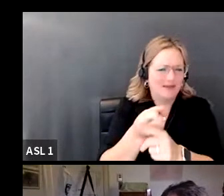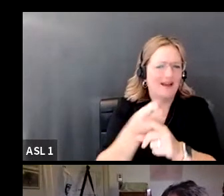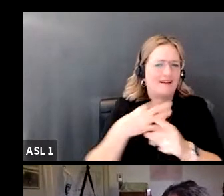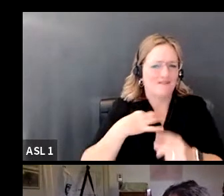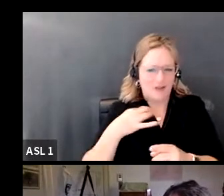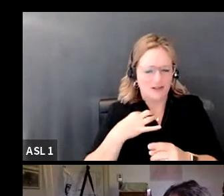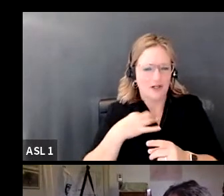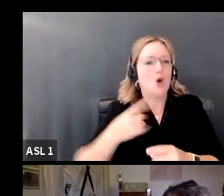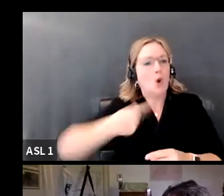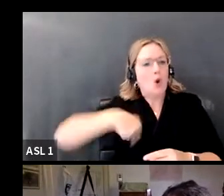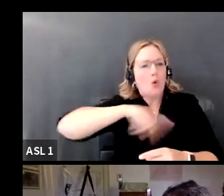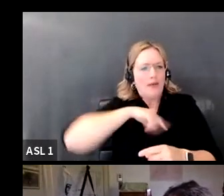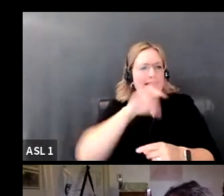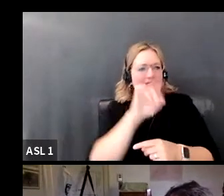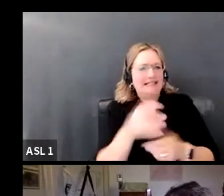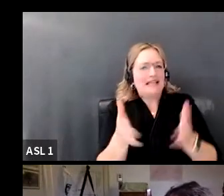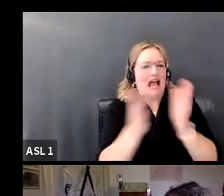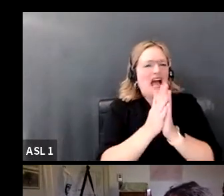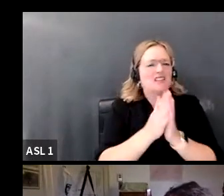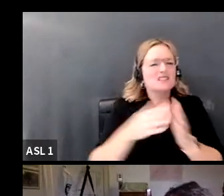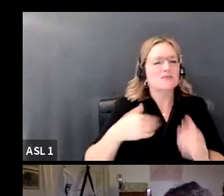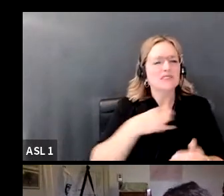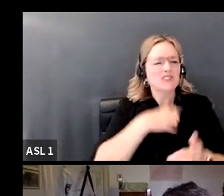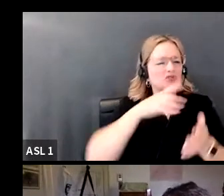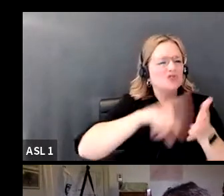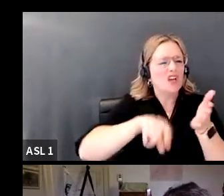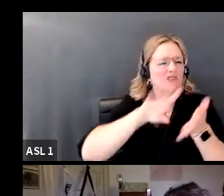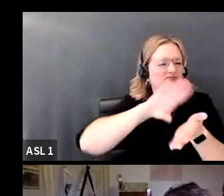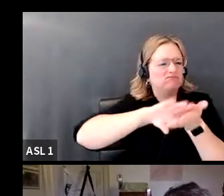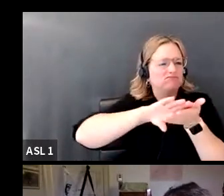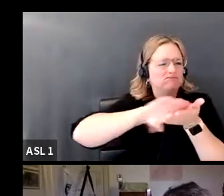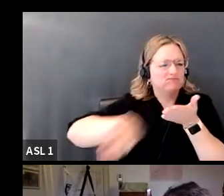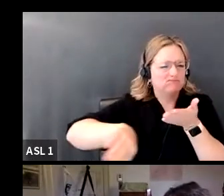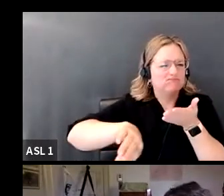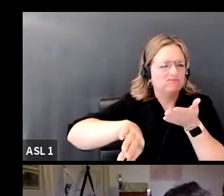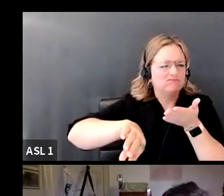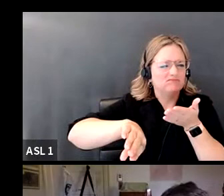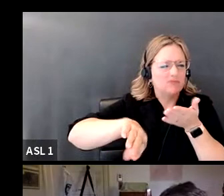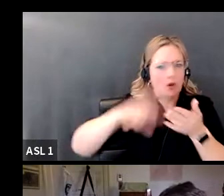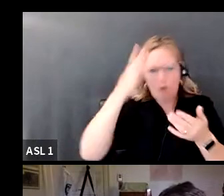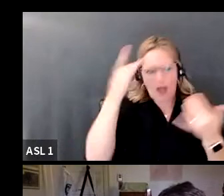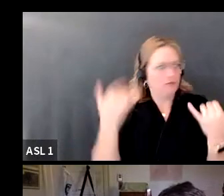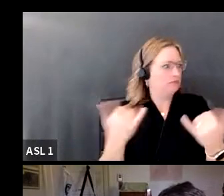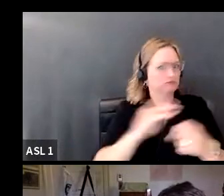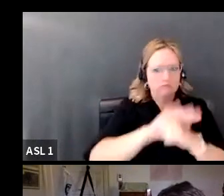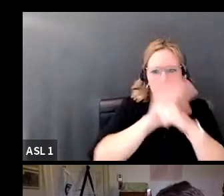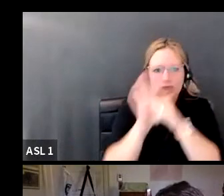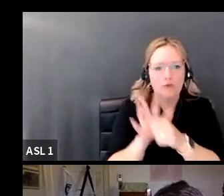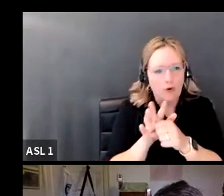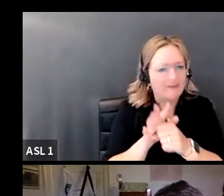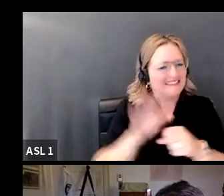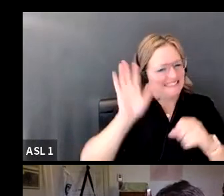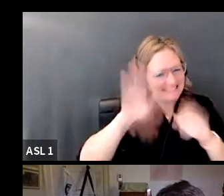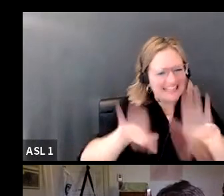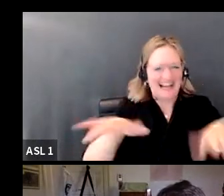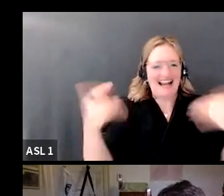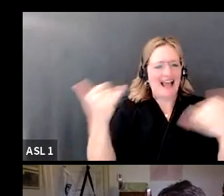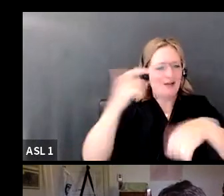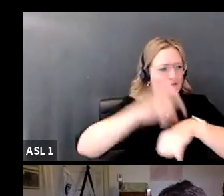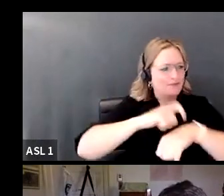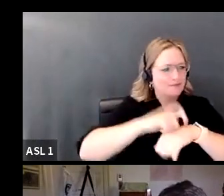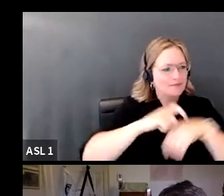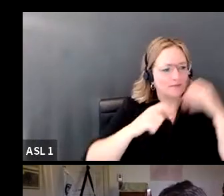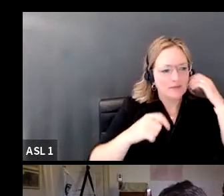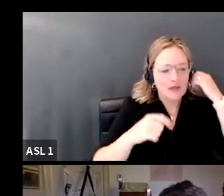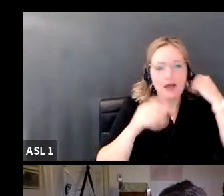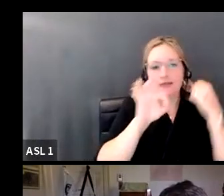that during the pandemic the fees be laid for volunteers to get their background checks citing the need to pull together as a community to ensure that the